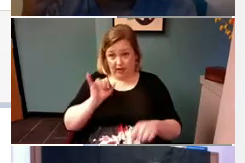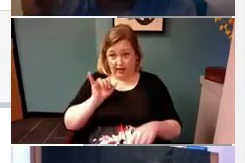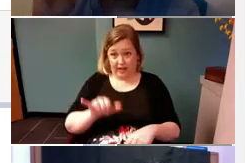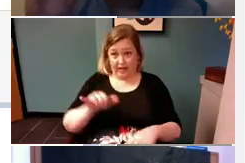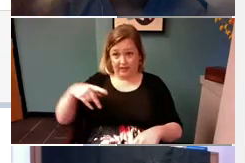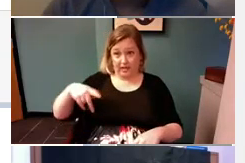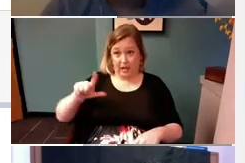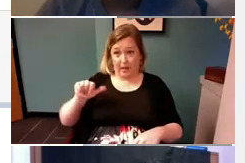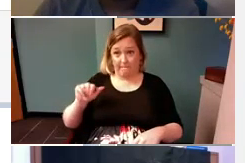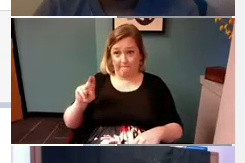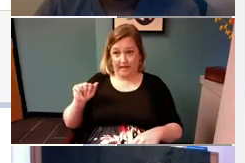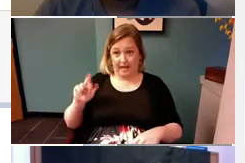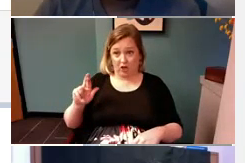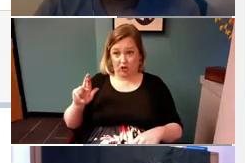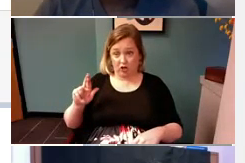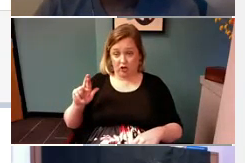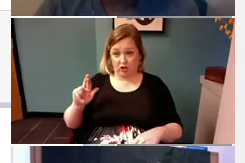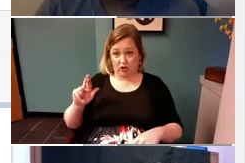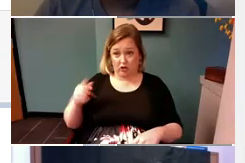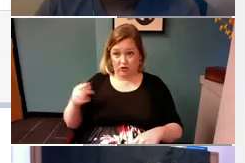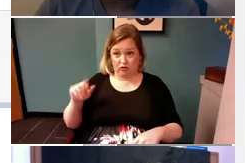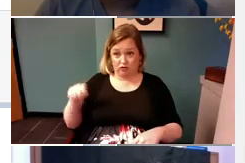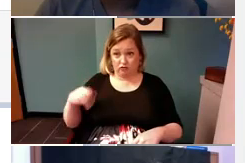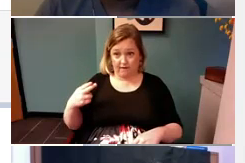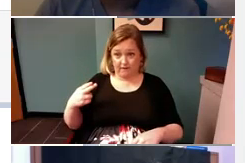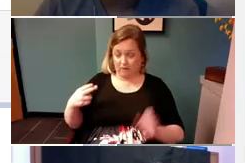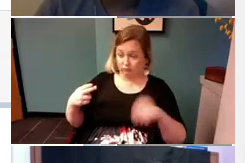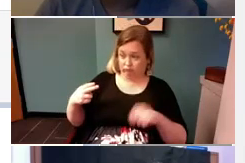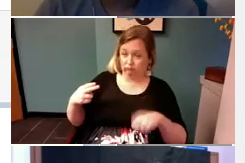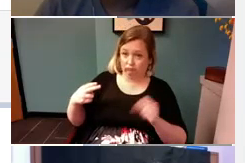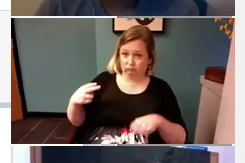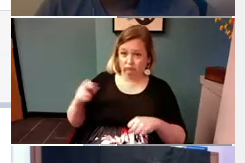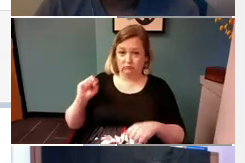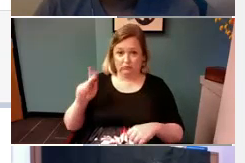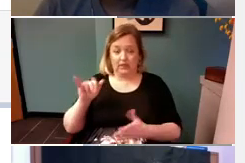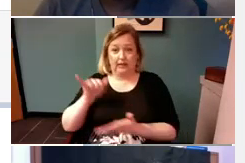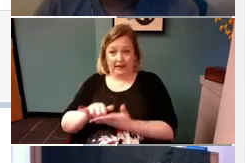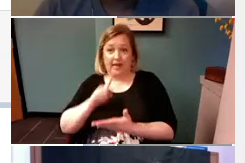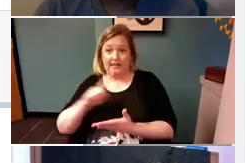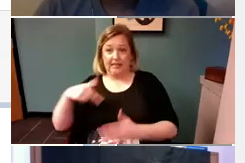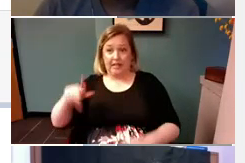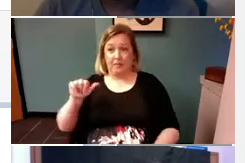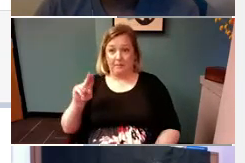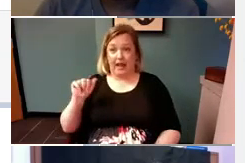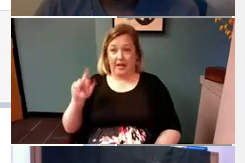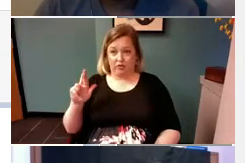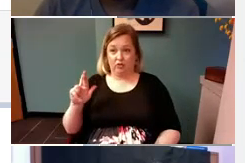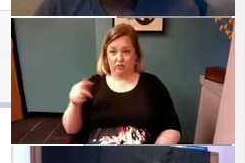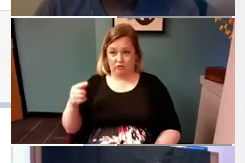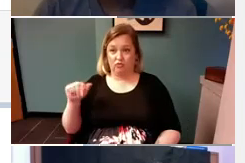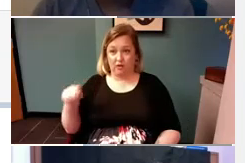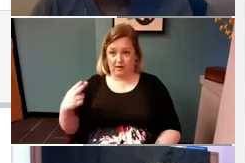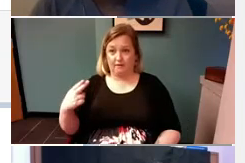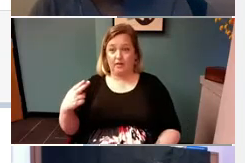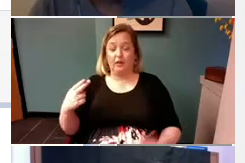Yes. Perfect. Right, so everyone agrees that this is a planar graph. Okay, so now